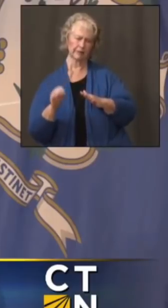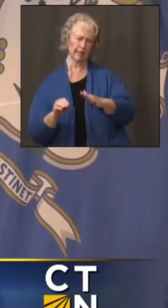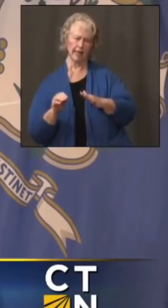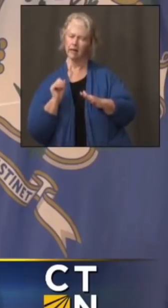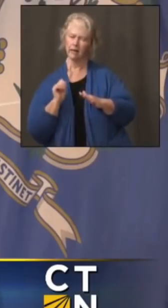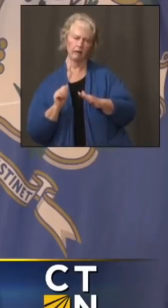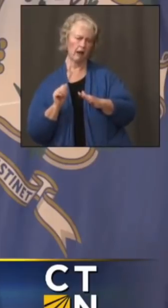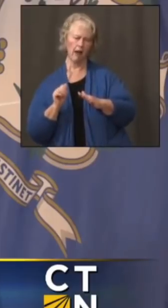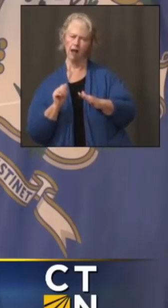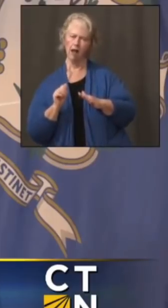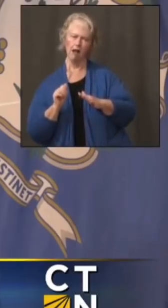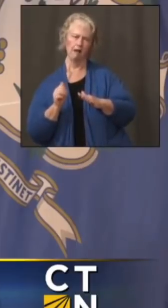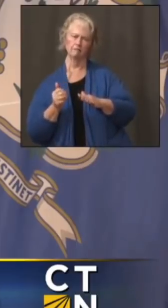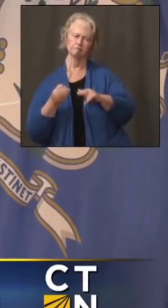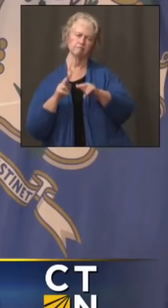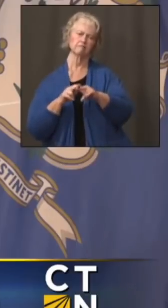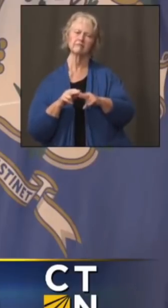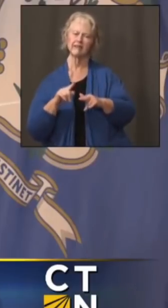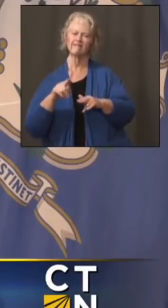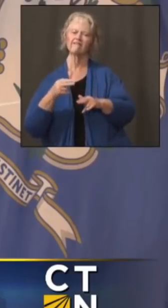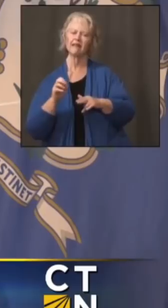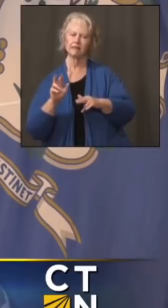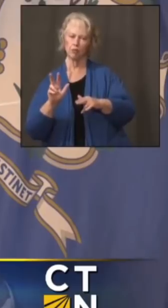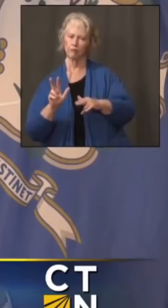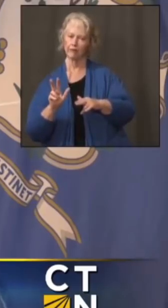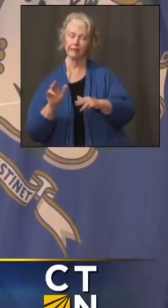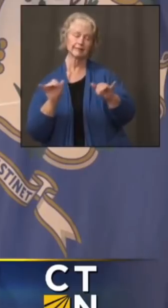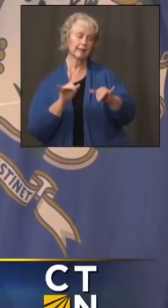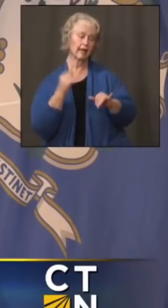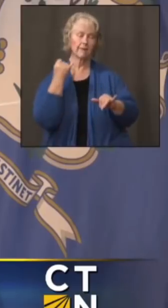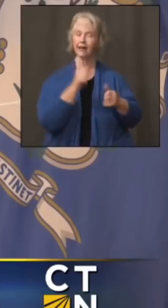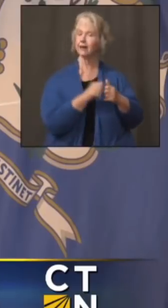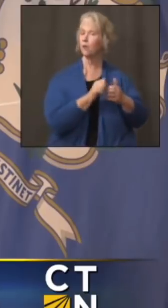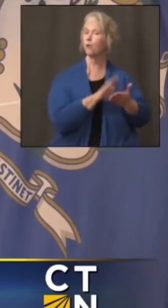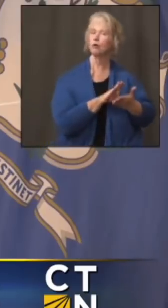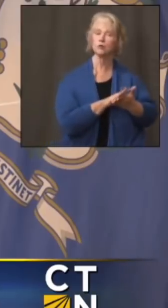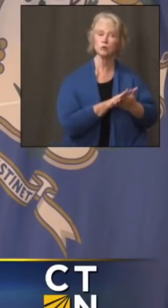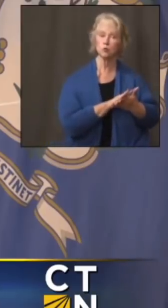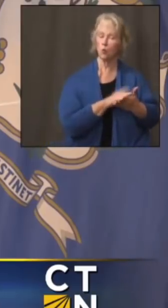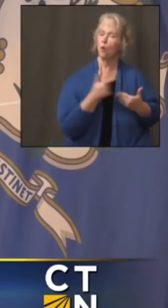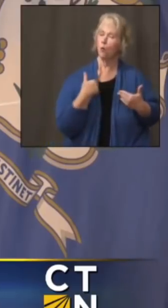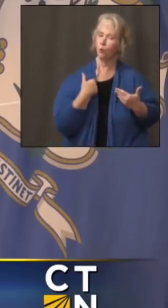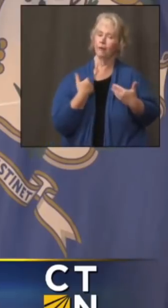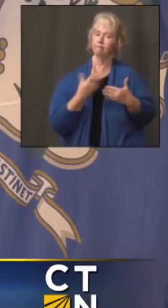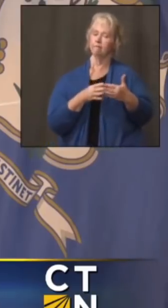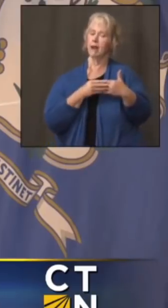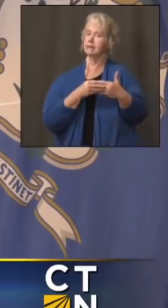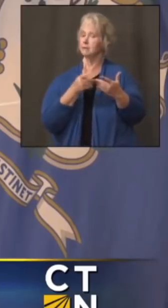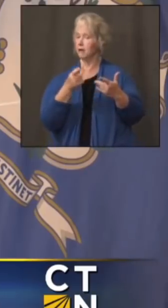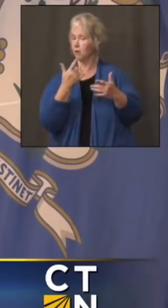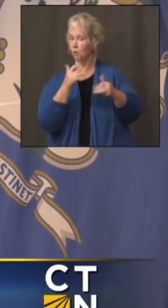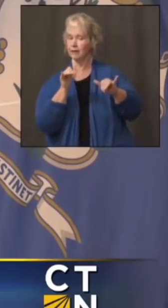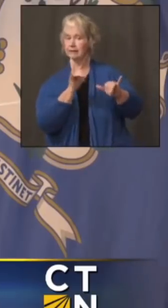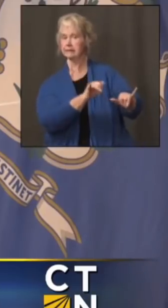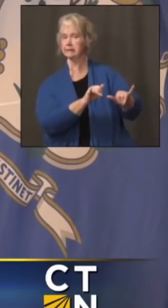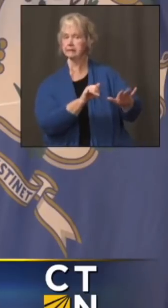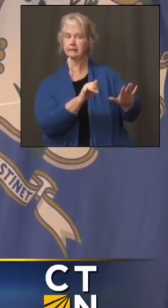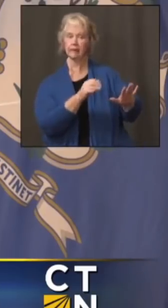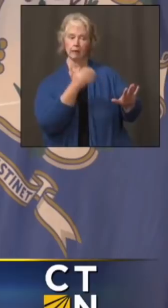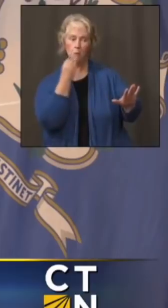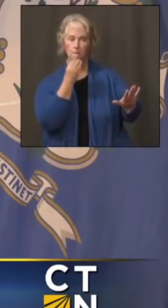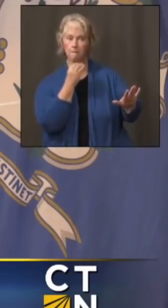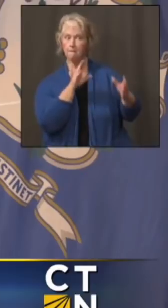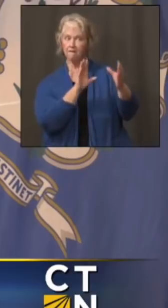just like they've had the discretion to keep their schools open or move to all distance learning. But any of you want to take a crack at